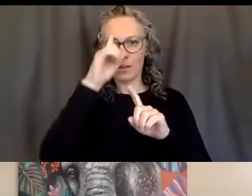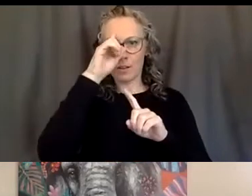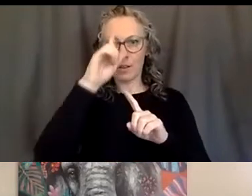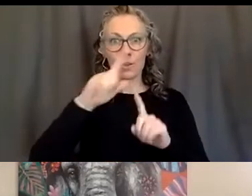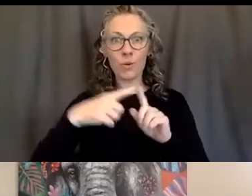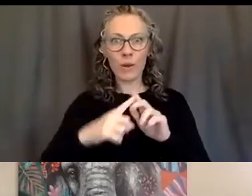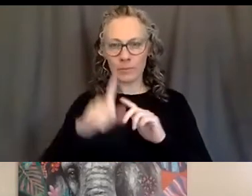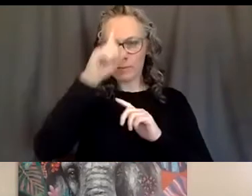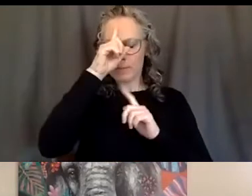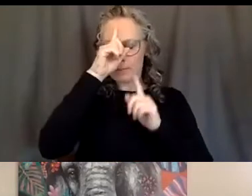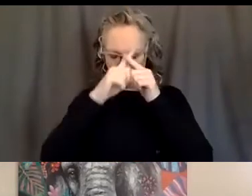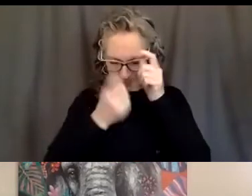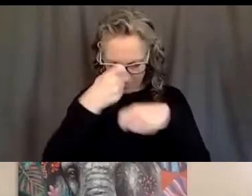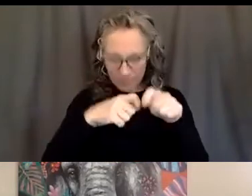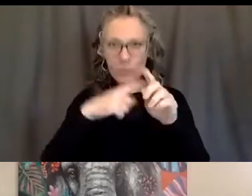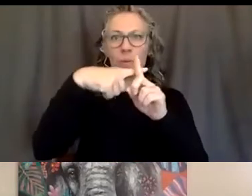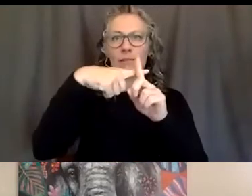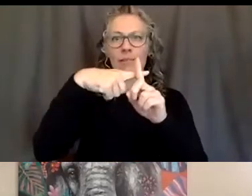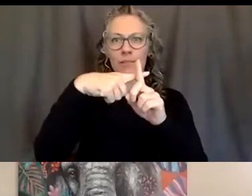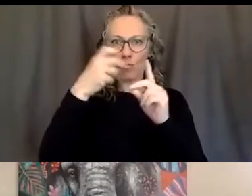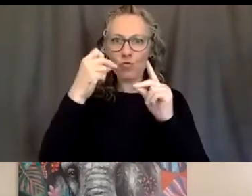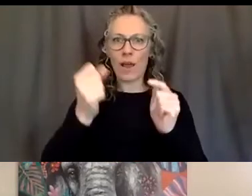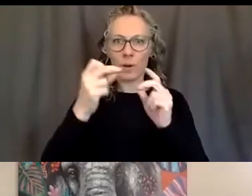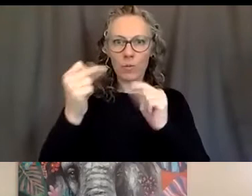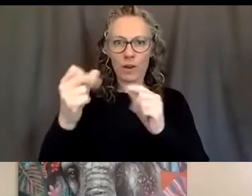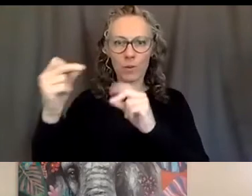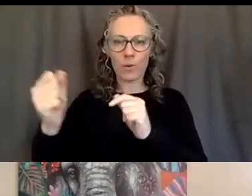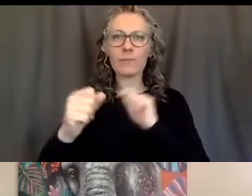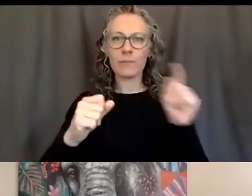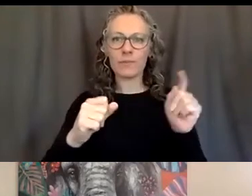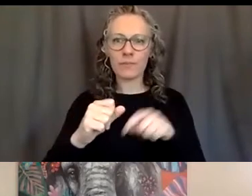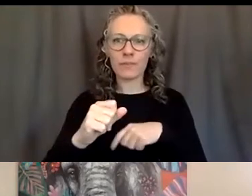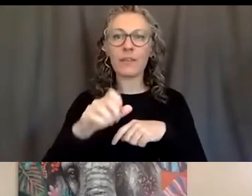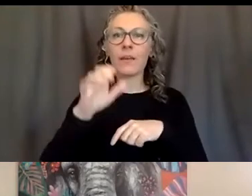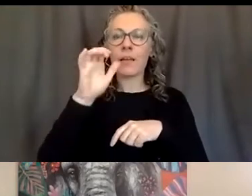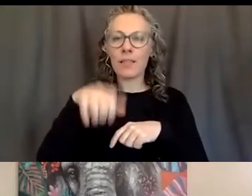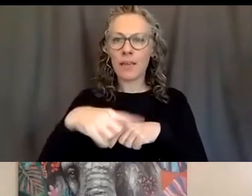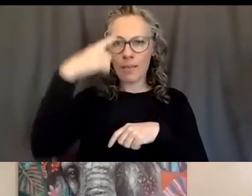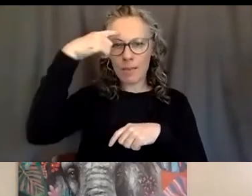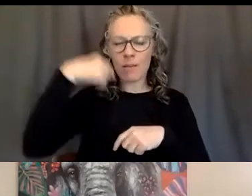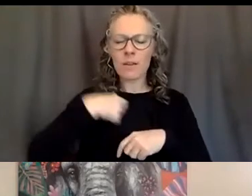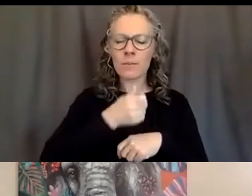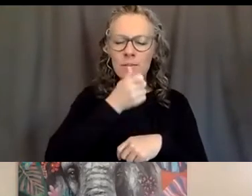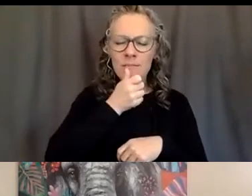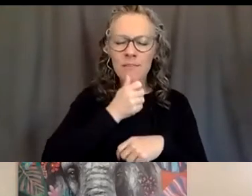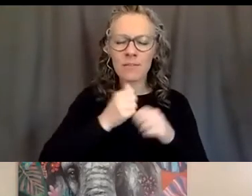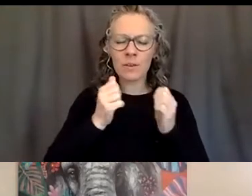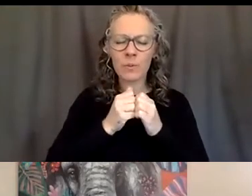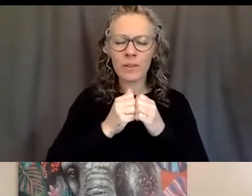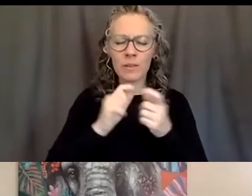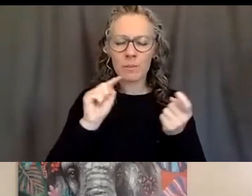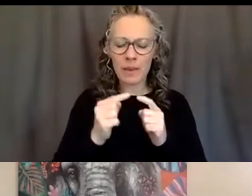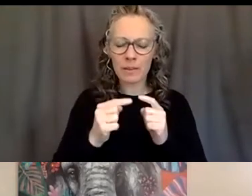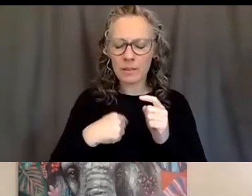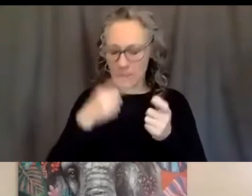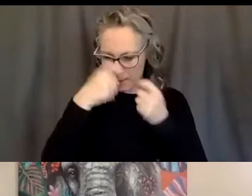thought, replace it with a positive one. Replace the thought, I'm suffering with pain, and just say, I am feeling better.